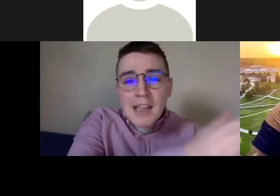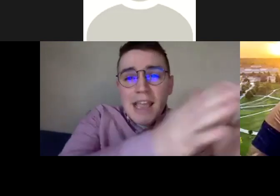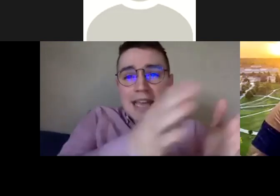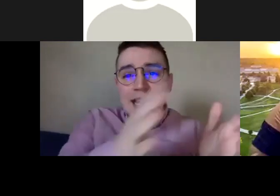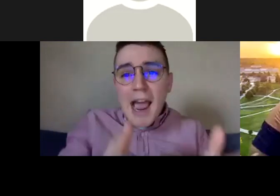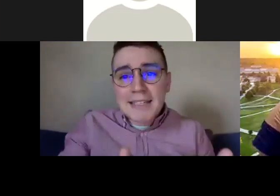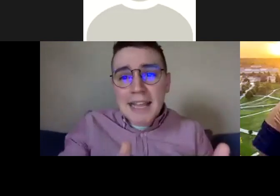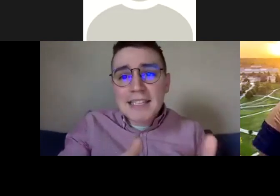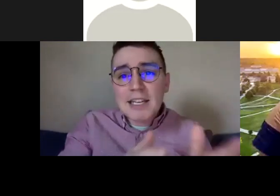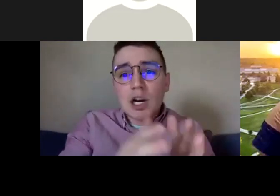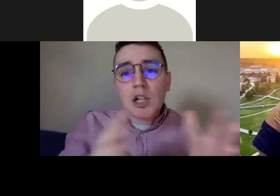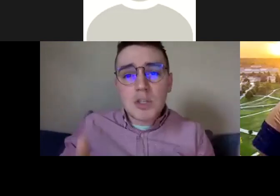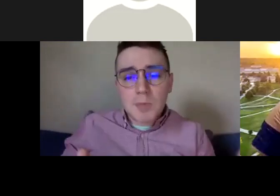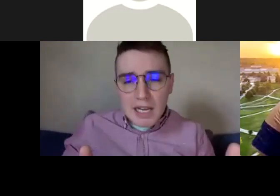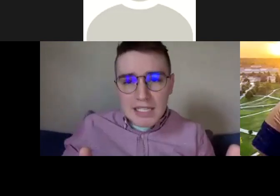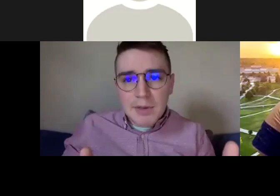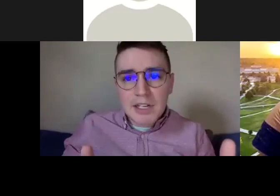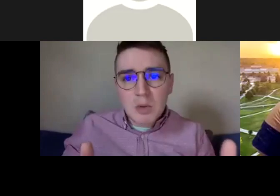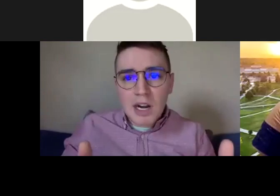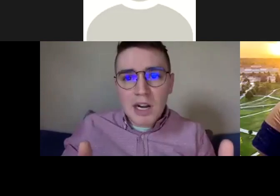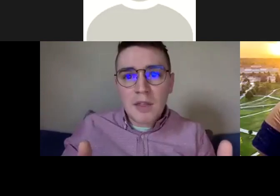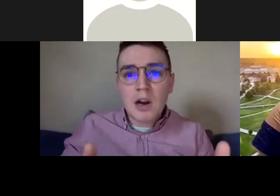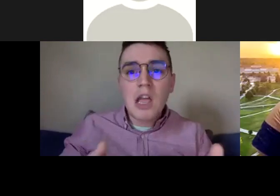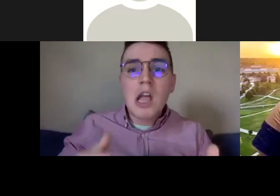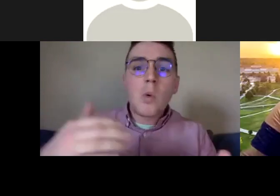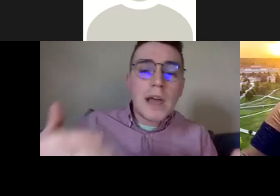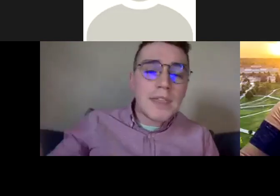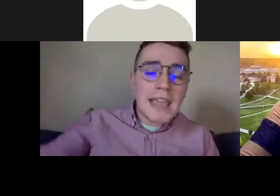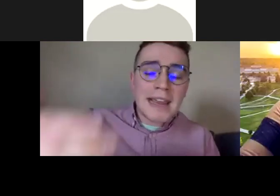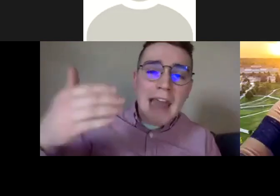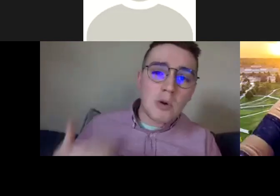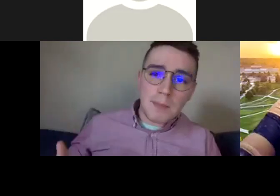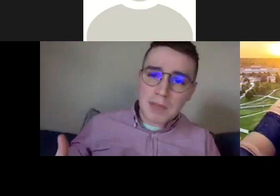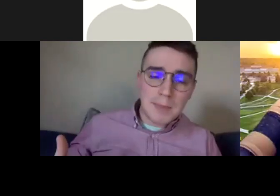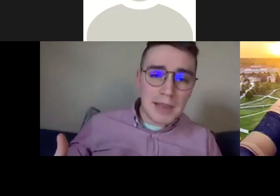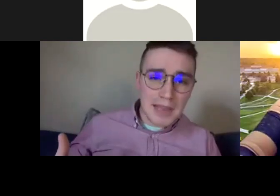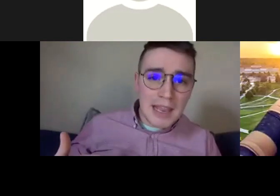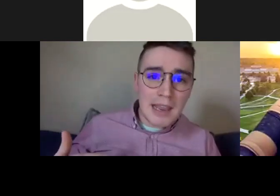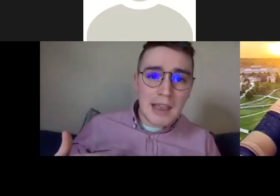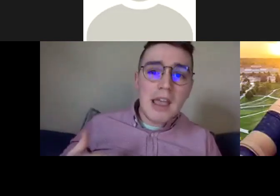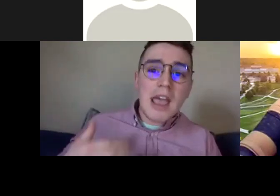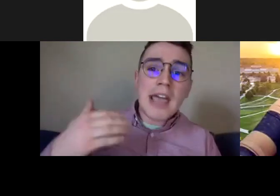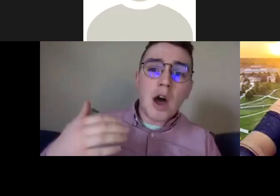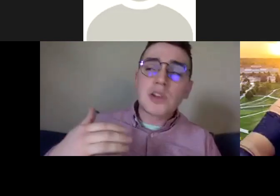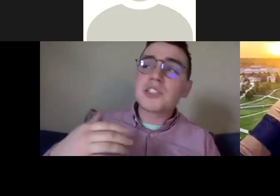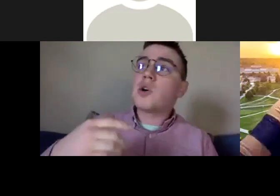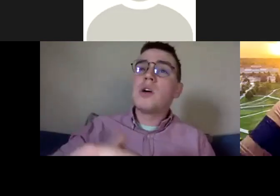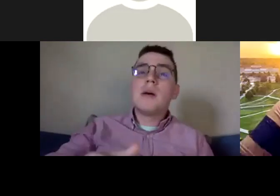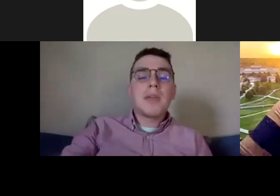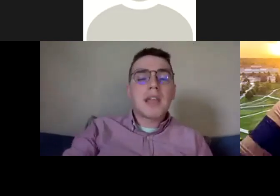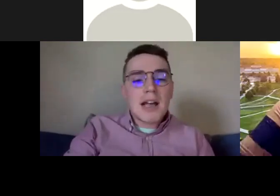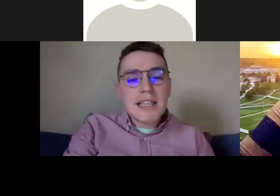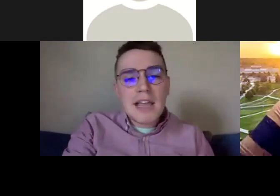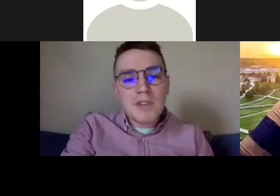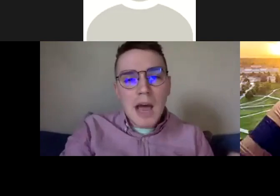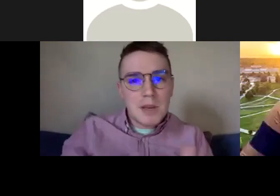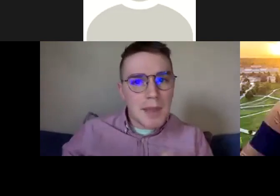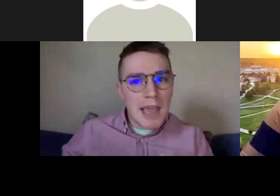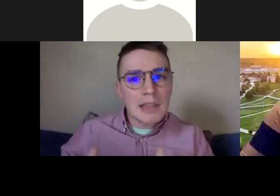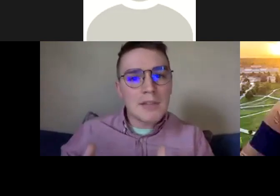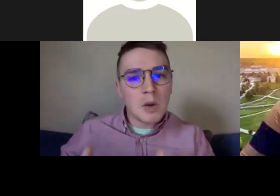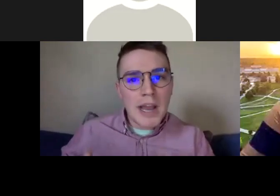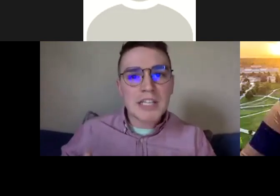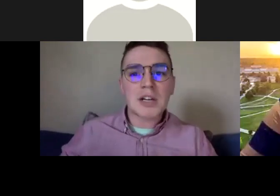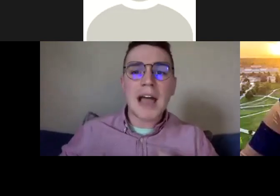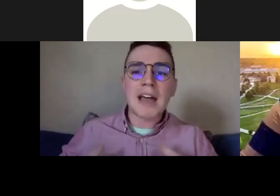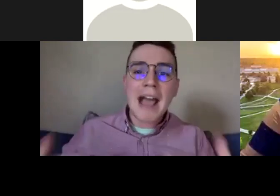again, in high density or close proximity to one another with inadequate PPE, and also because they have not been paid